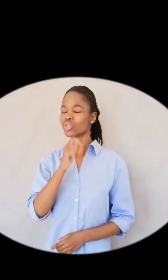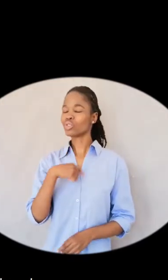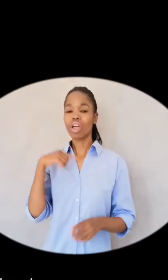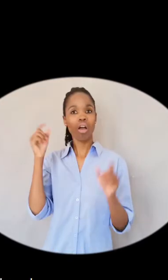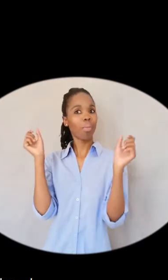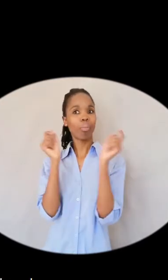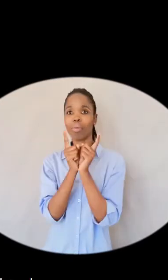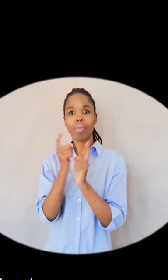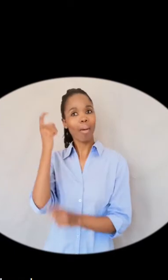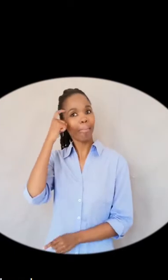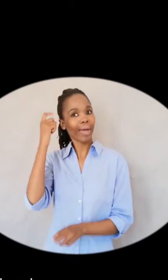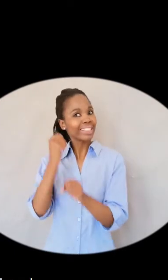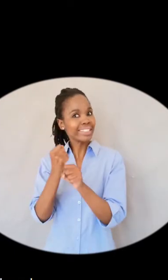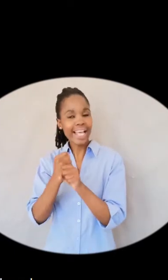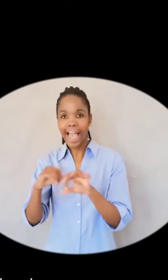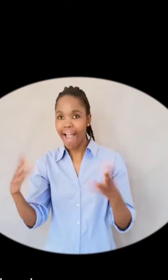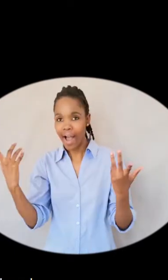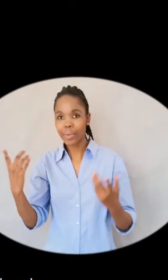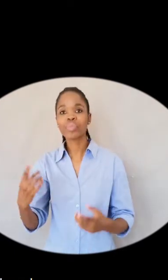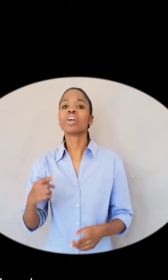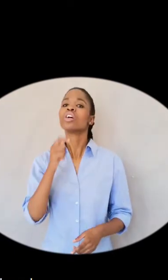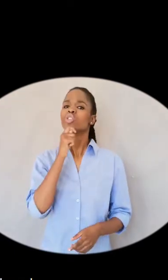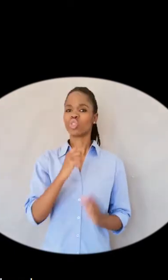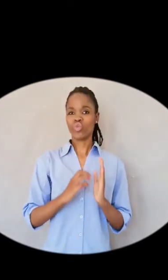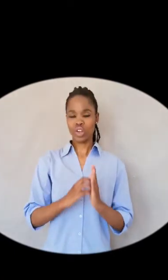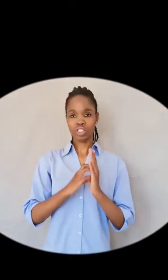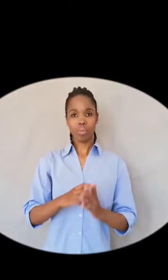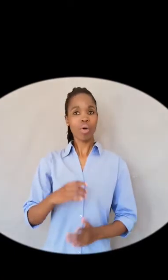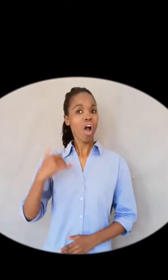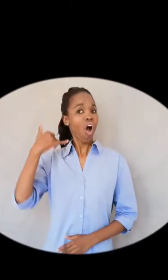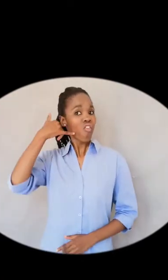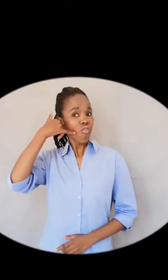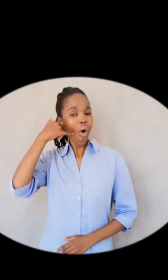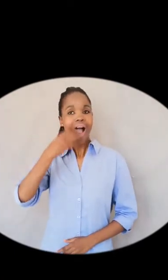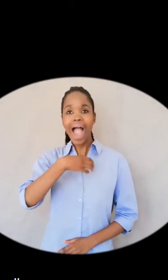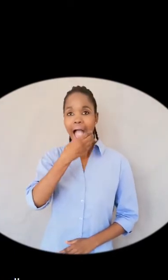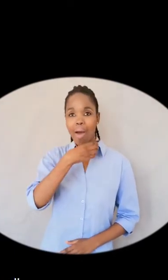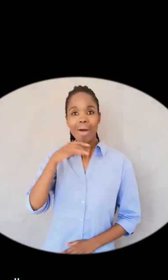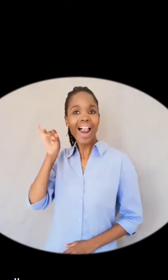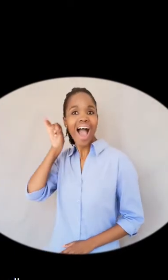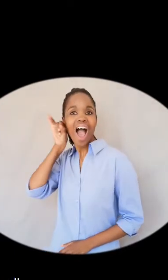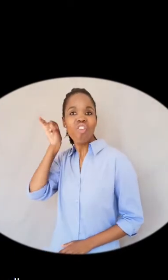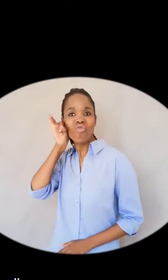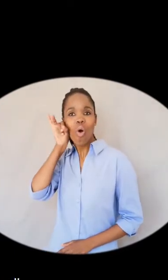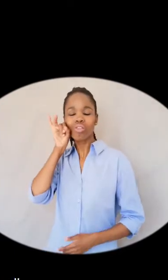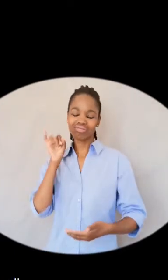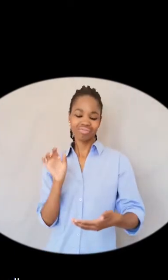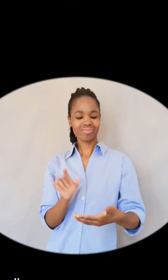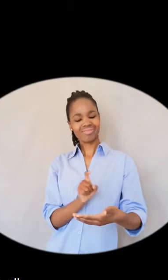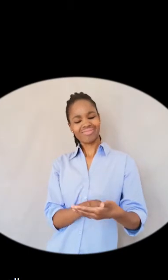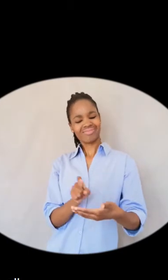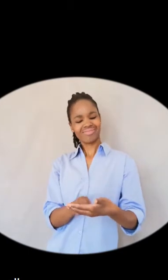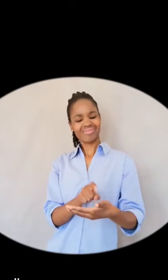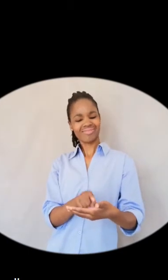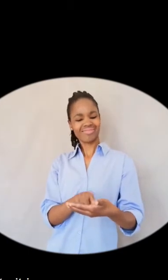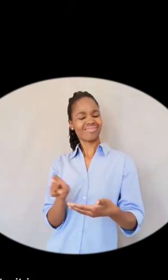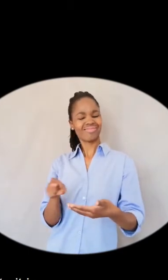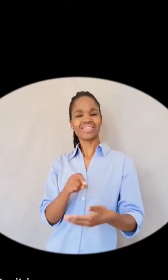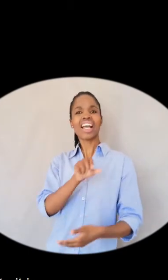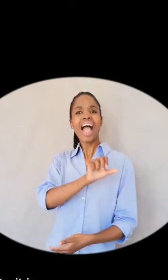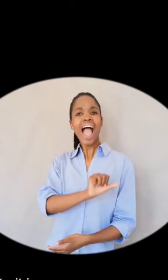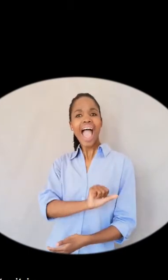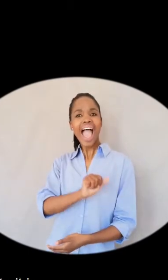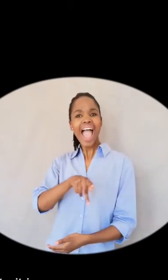from a very, it doesn't even make sense how I found podcasts, right? When you get an iPhone, the first thing you delete is all the apps you don't want.